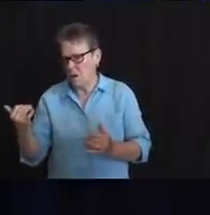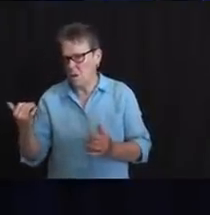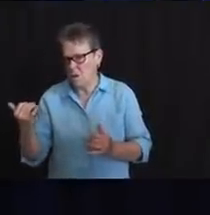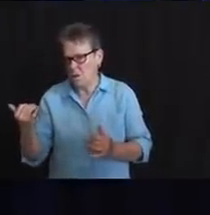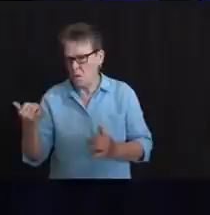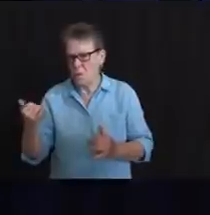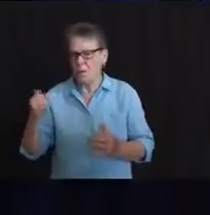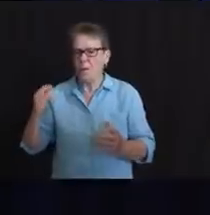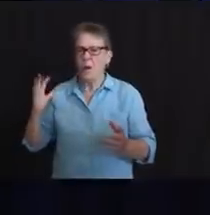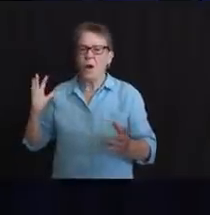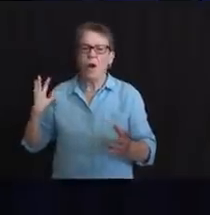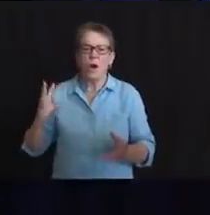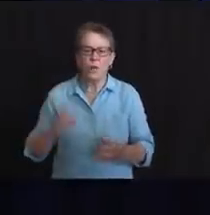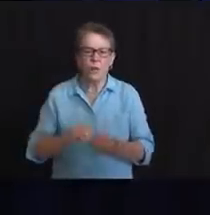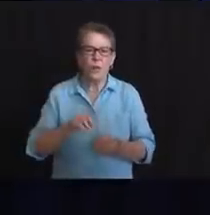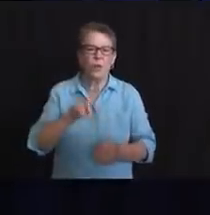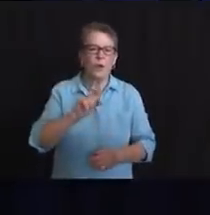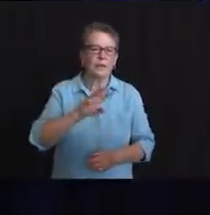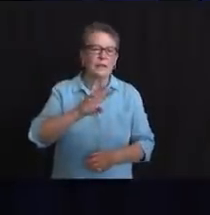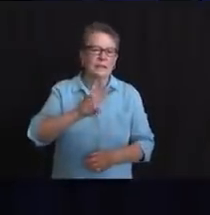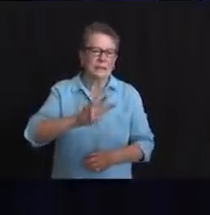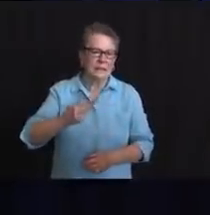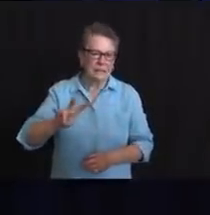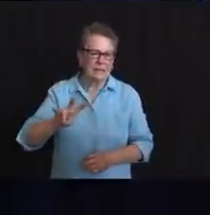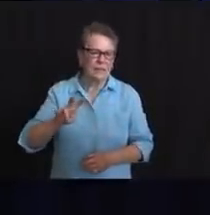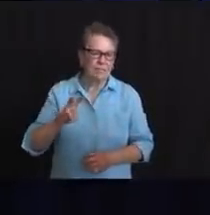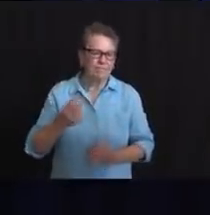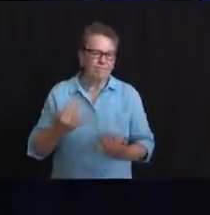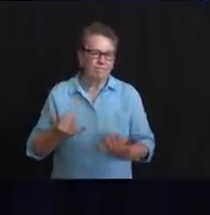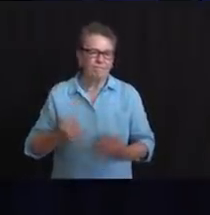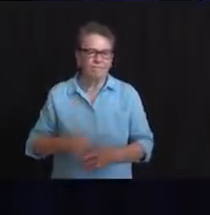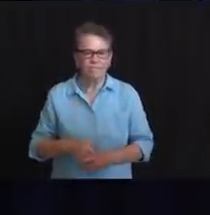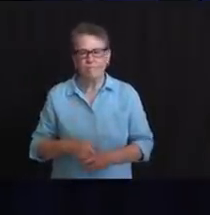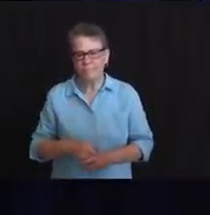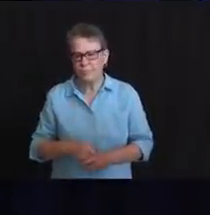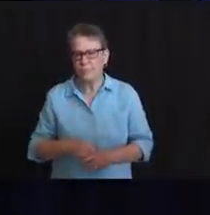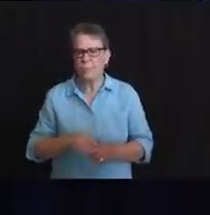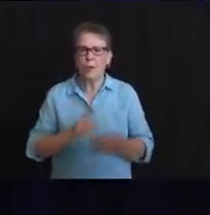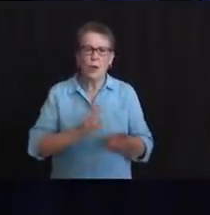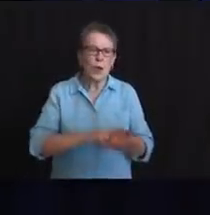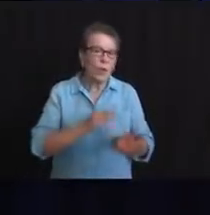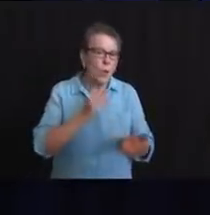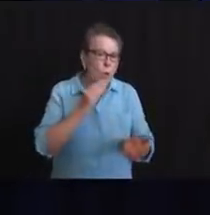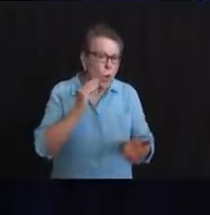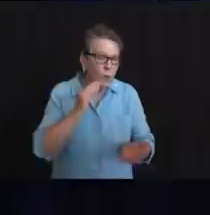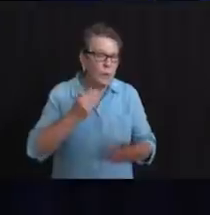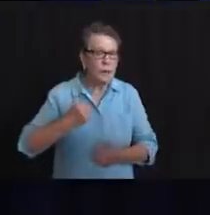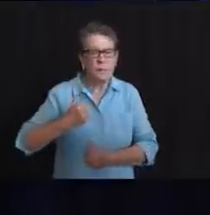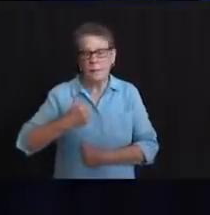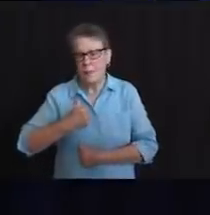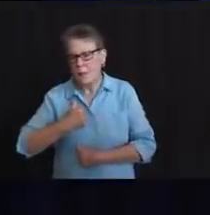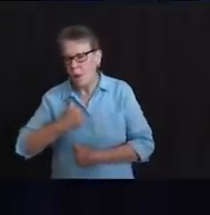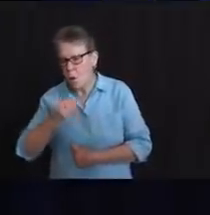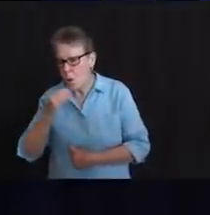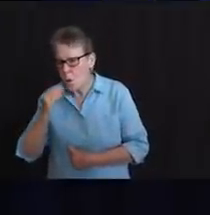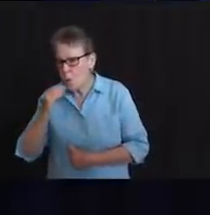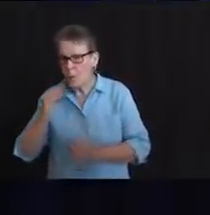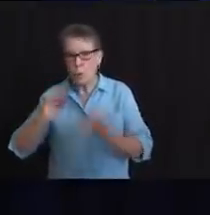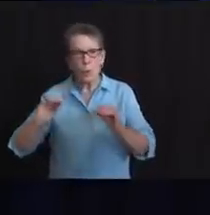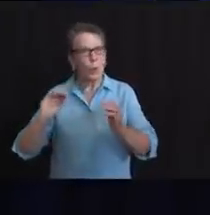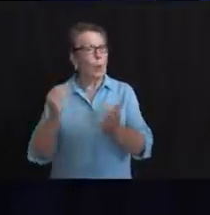the psychiatric hospitals are reporting no new cases among their residents and patients. The daily